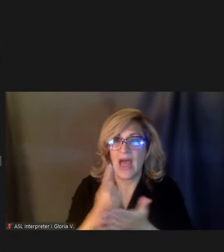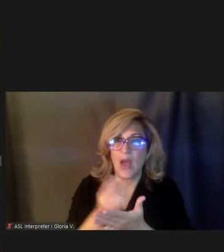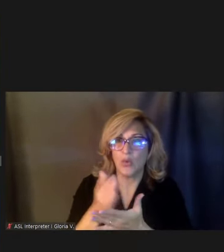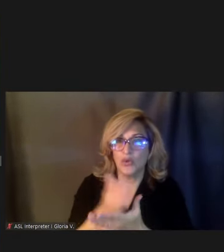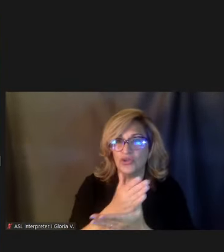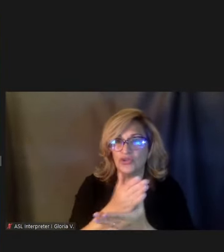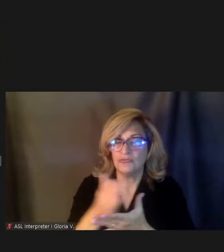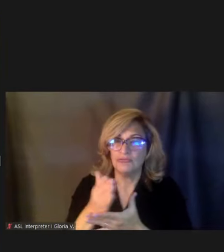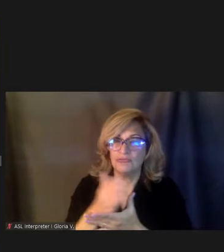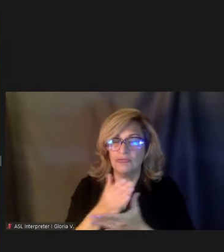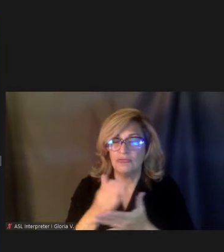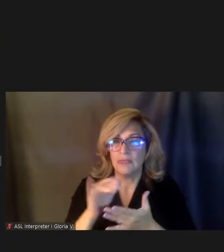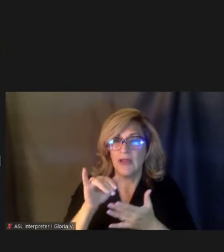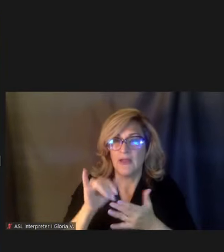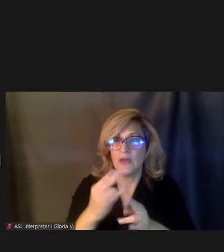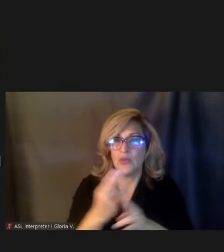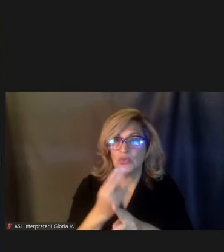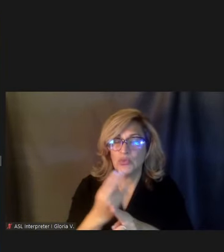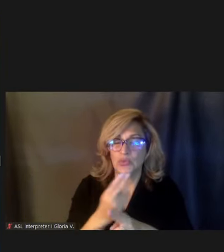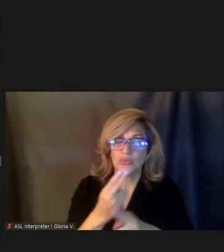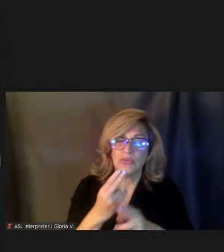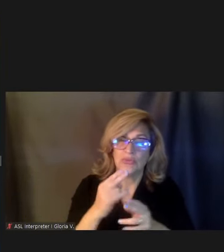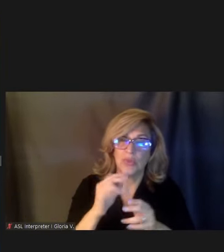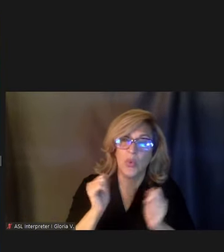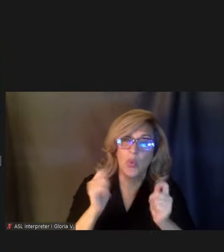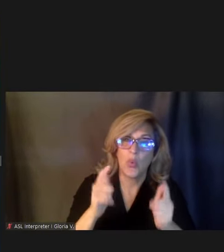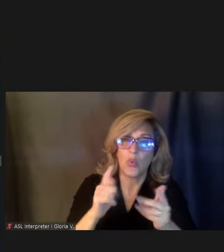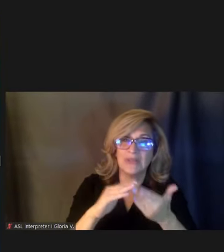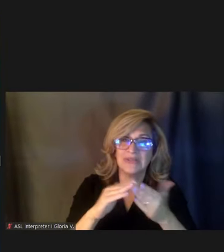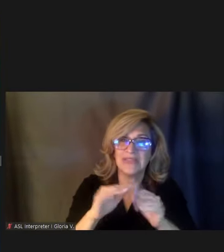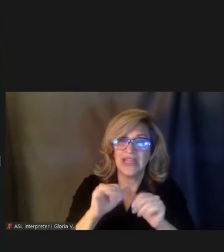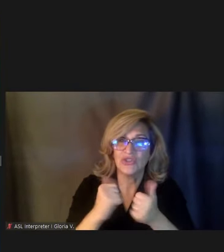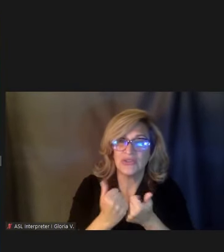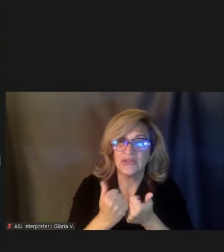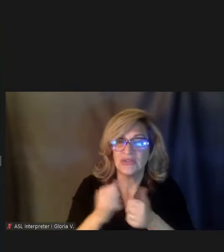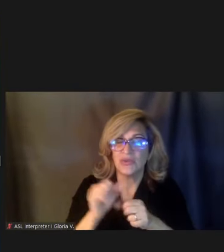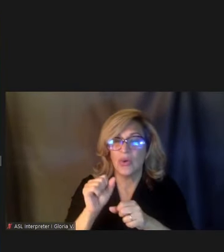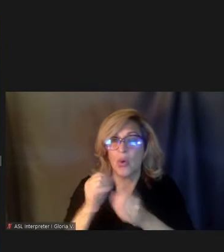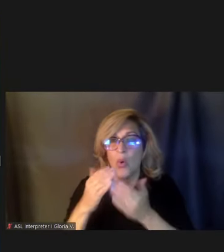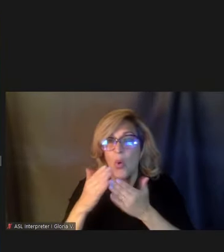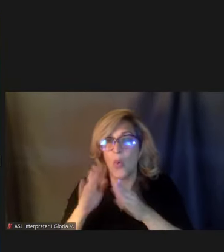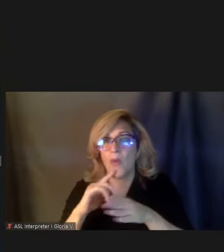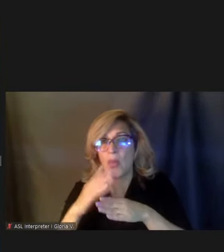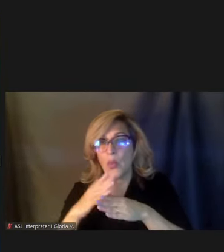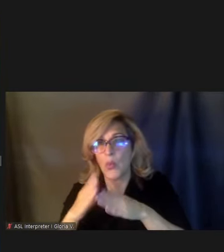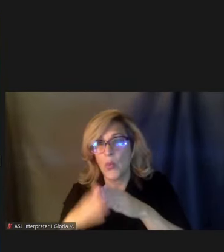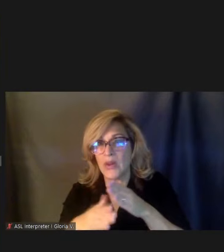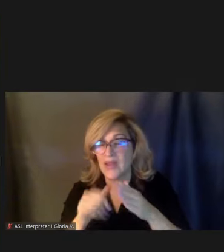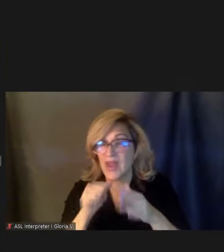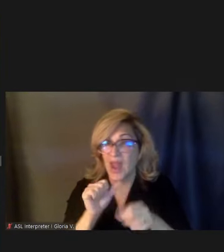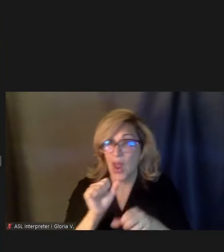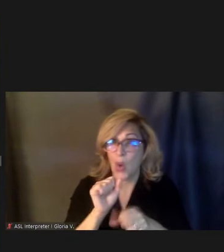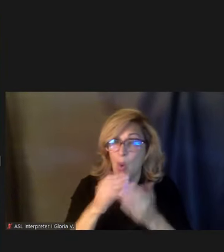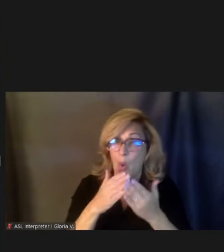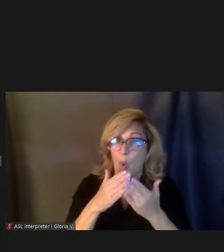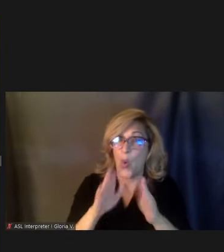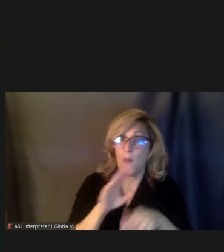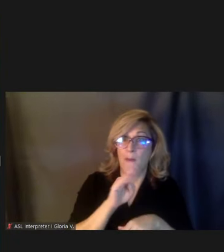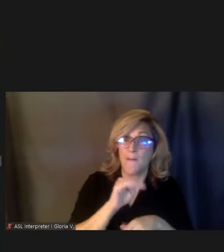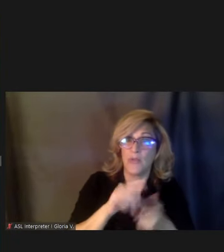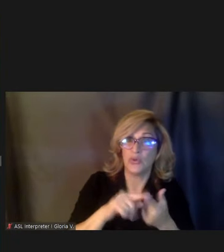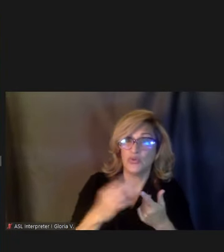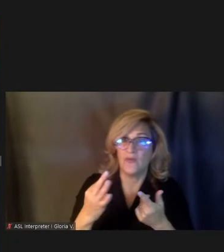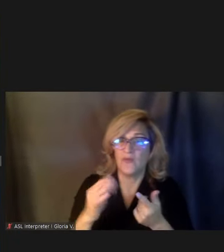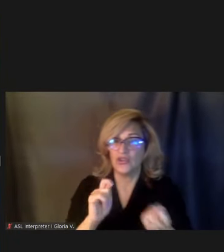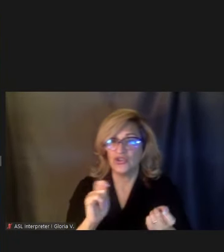city agencies could work on the weekends and not be open on Mondays and Fridays. They could shift their hours